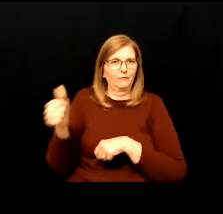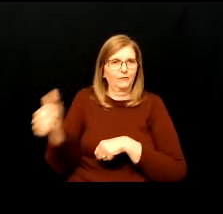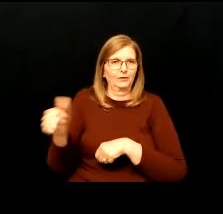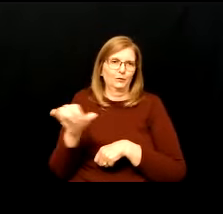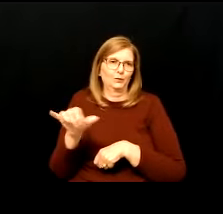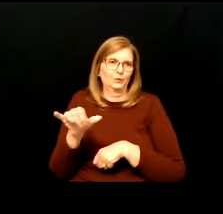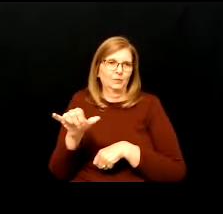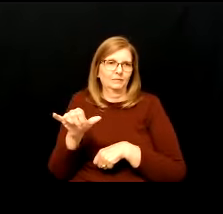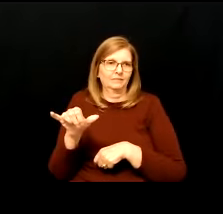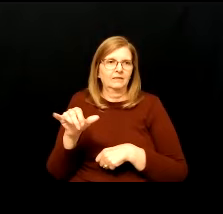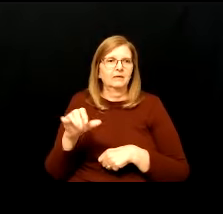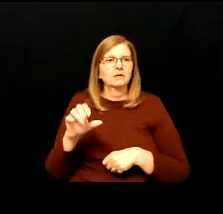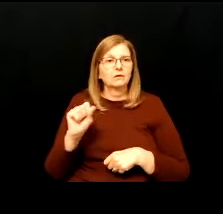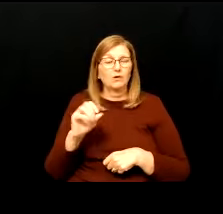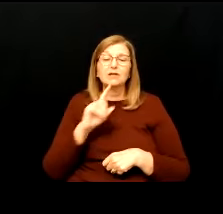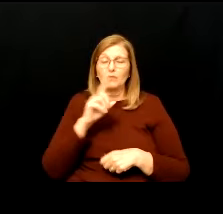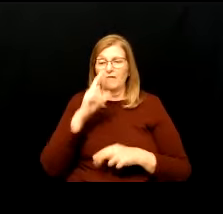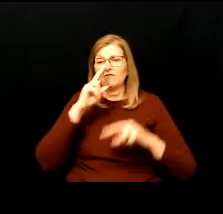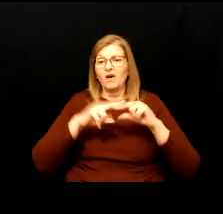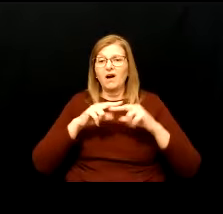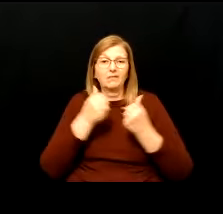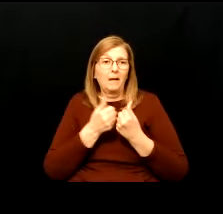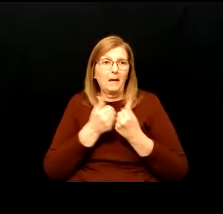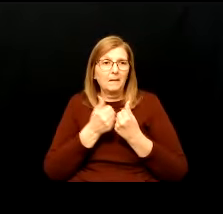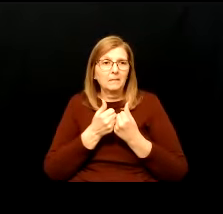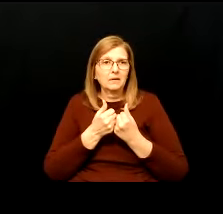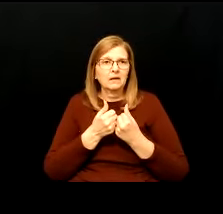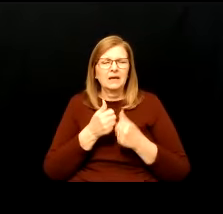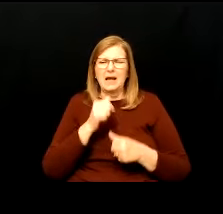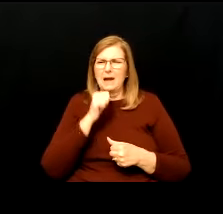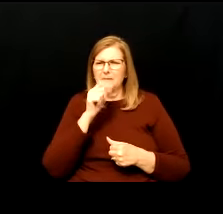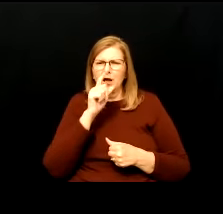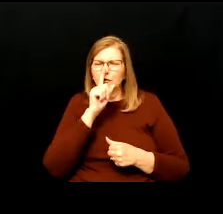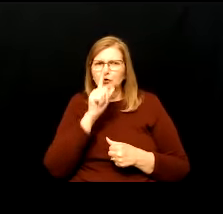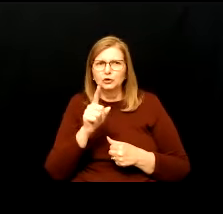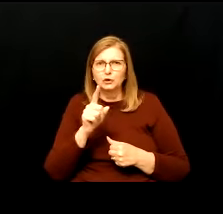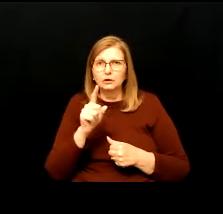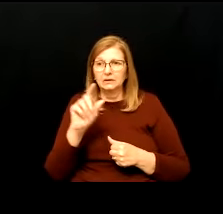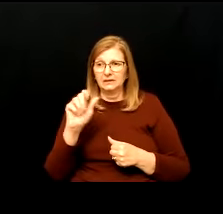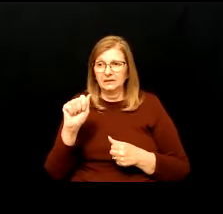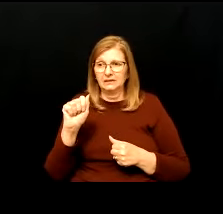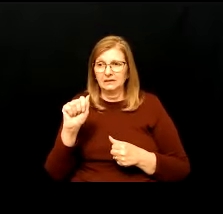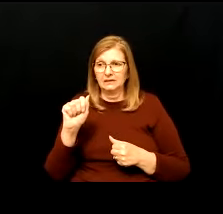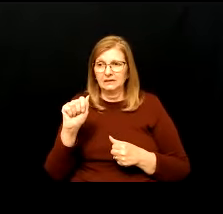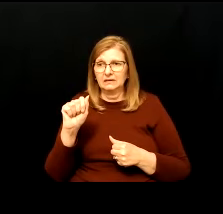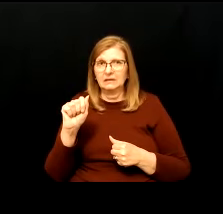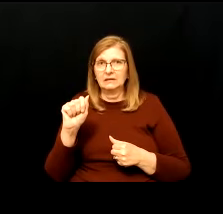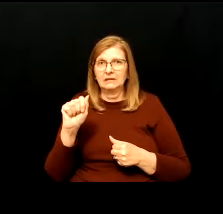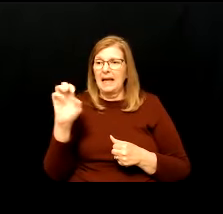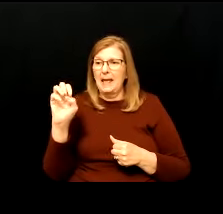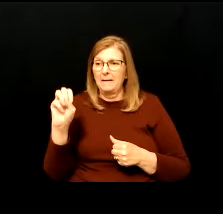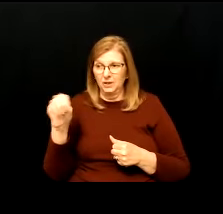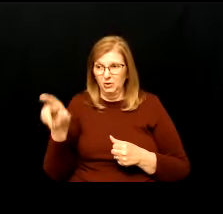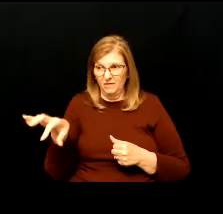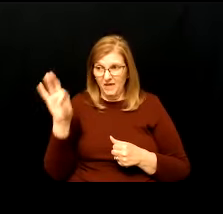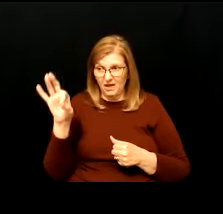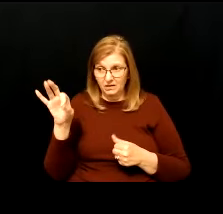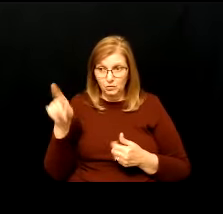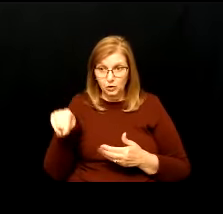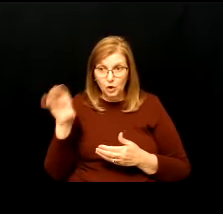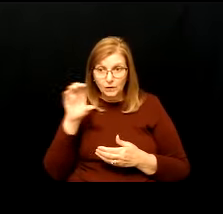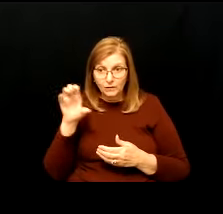well. So it's a real fun game. And I was not sure, were you able to find what you were looking for? Yeah,